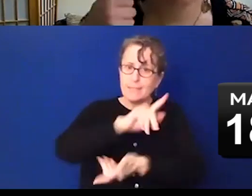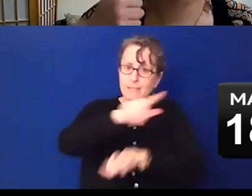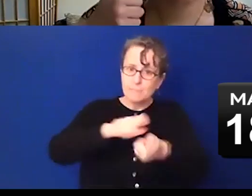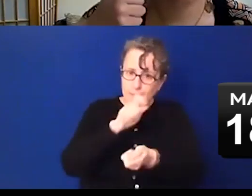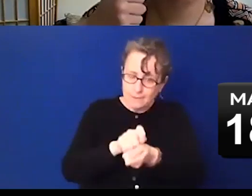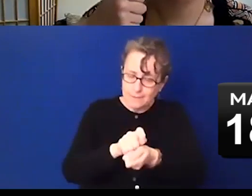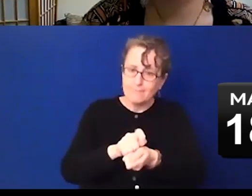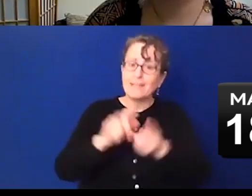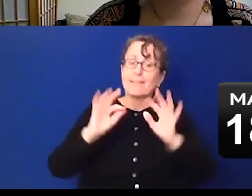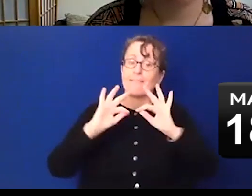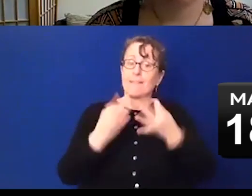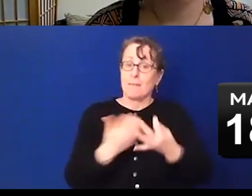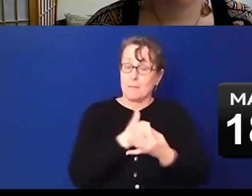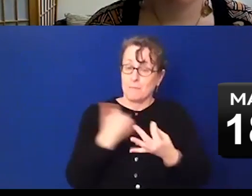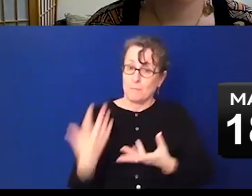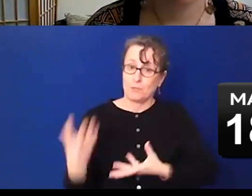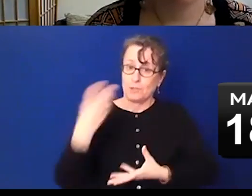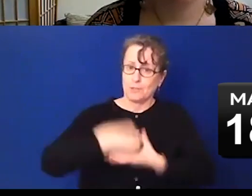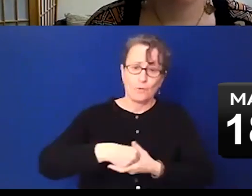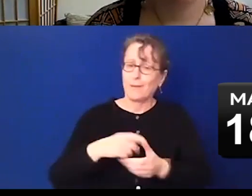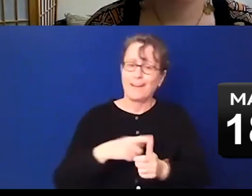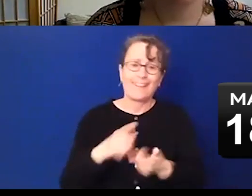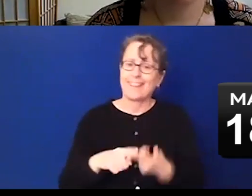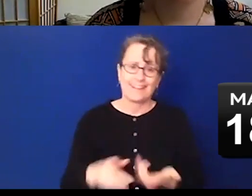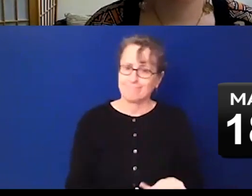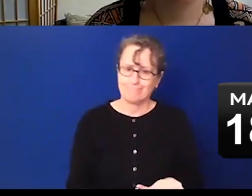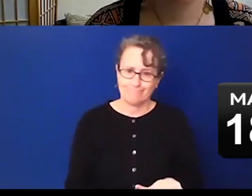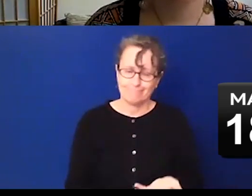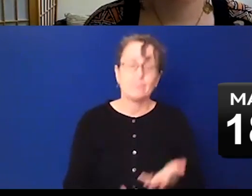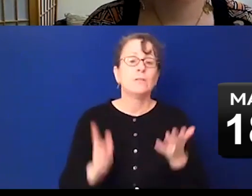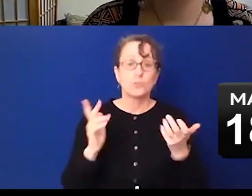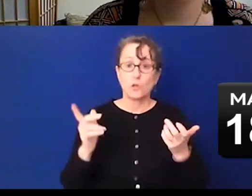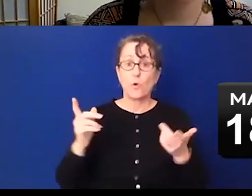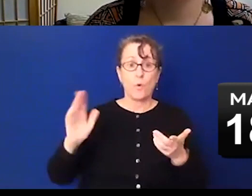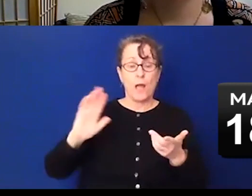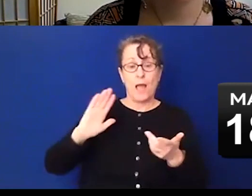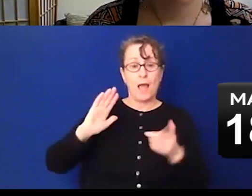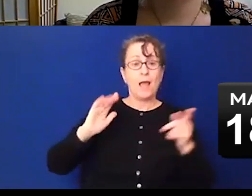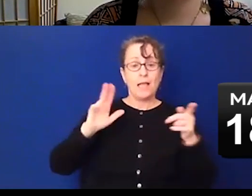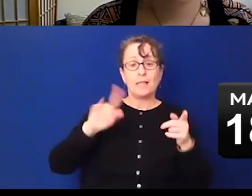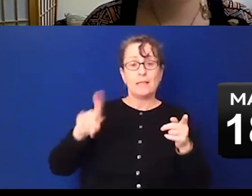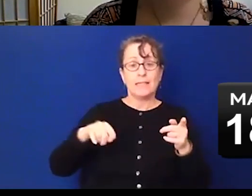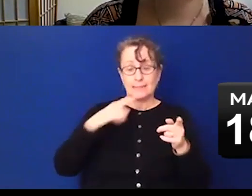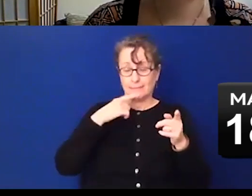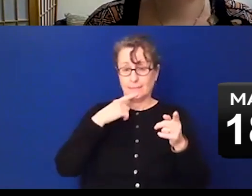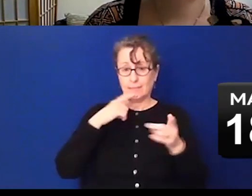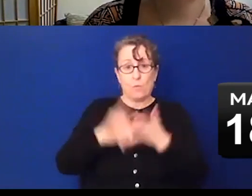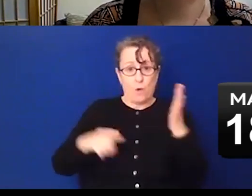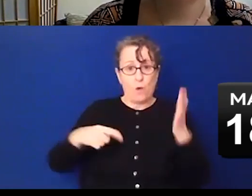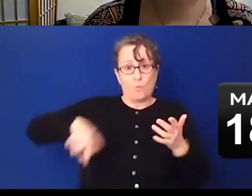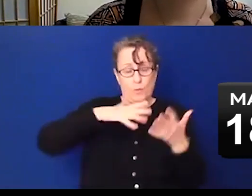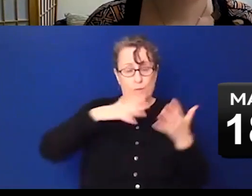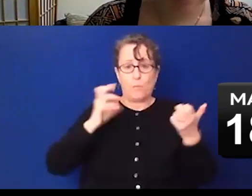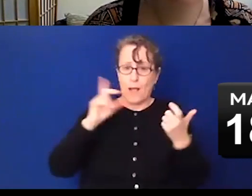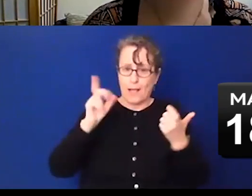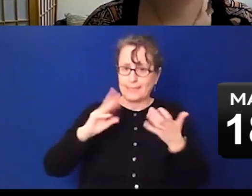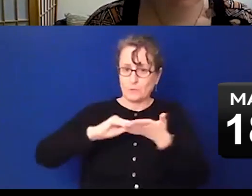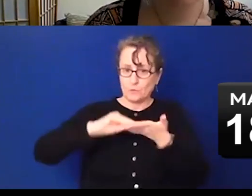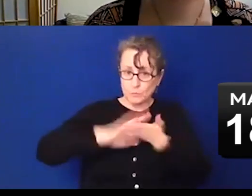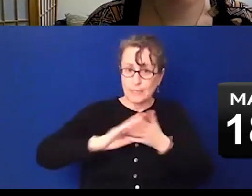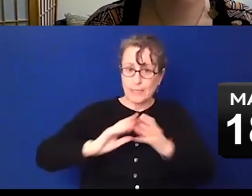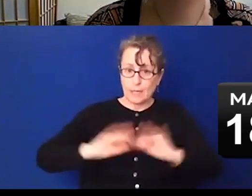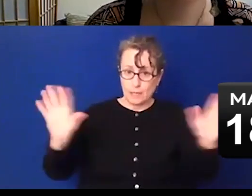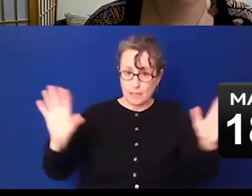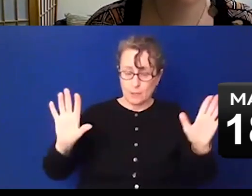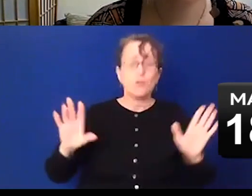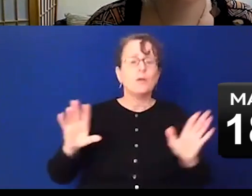included. Our intention needs to be clear. Yes. Okay. Did someone say so moved? I did.